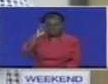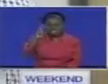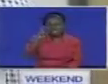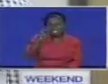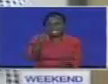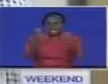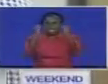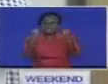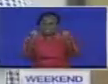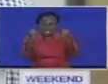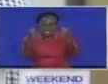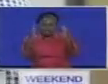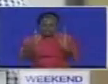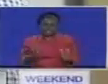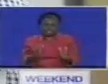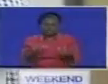actually can give you examples.